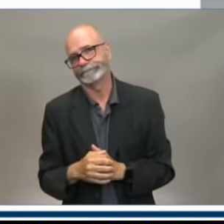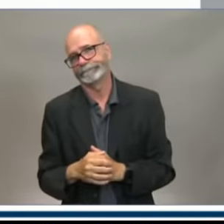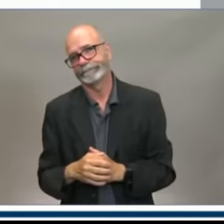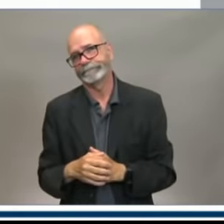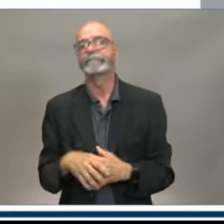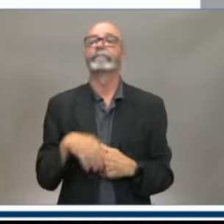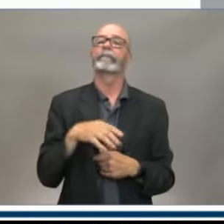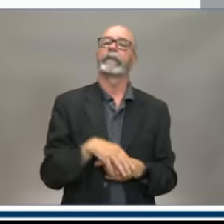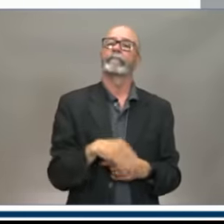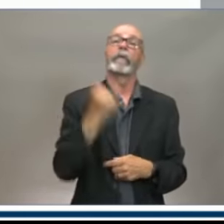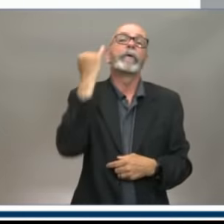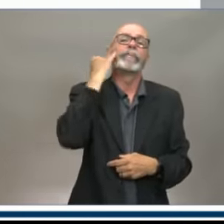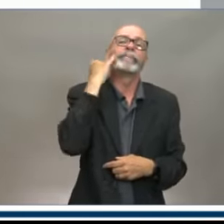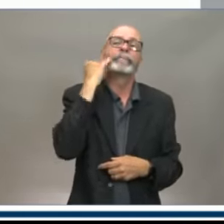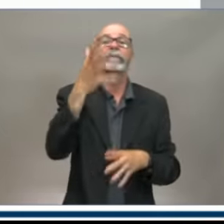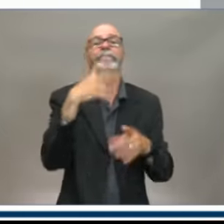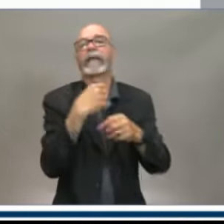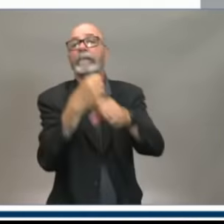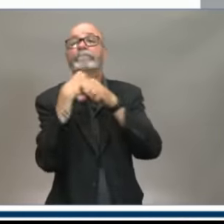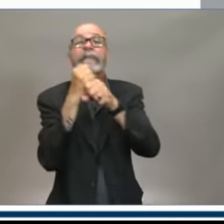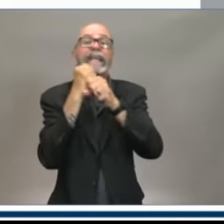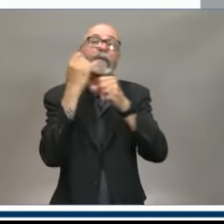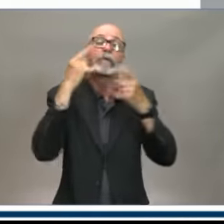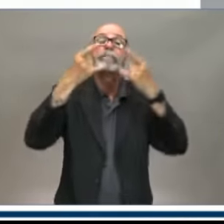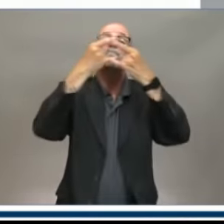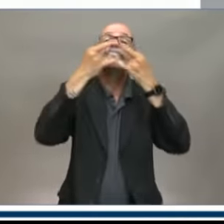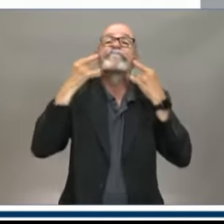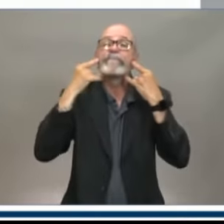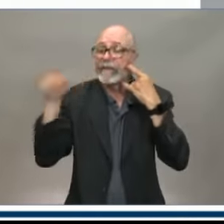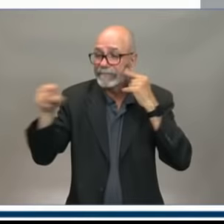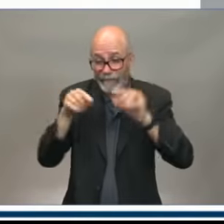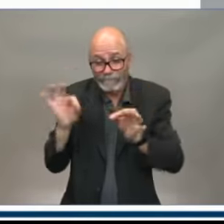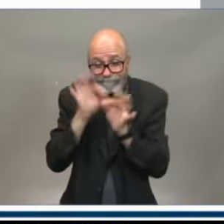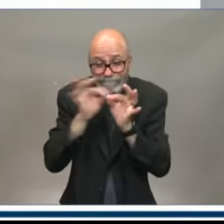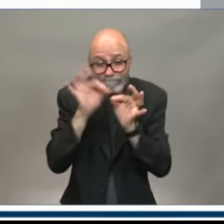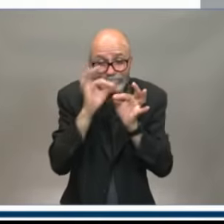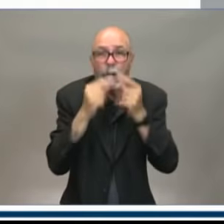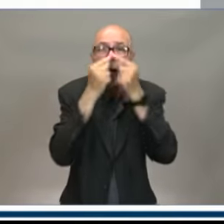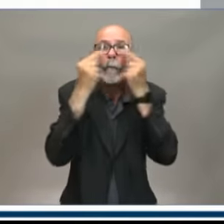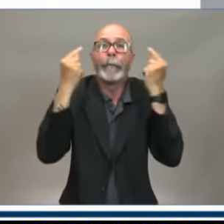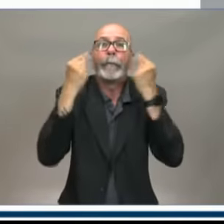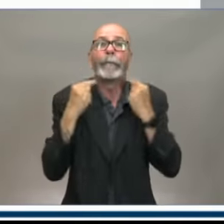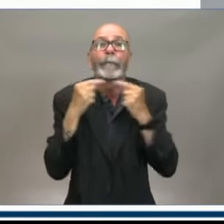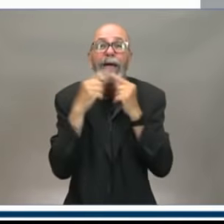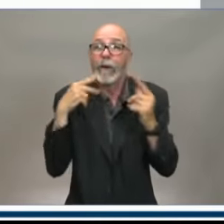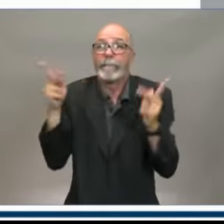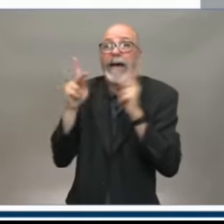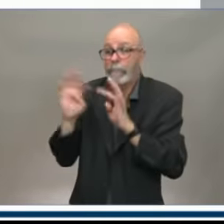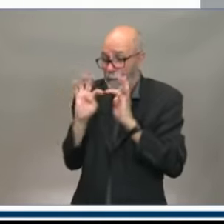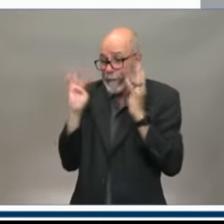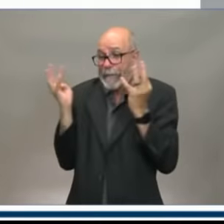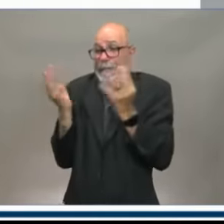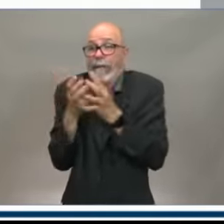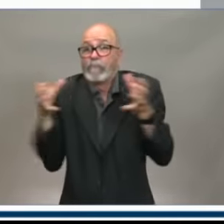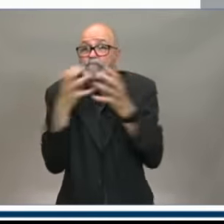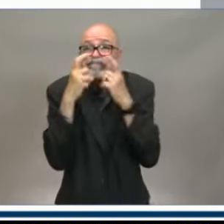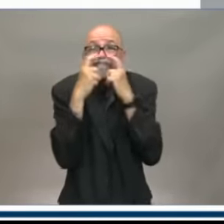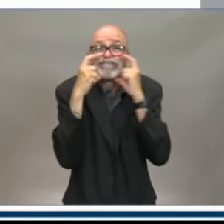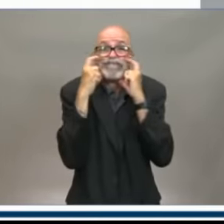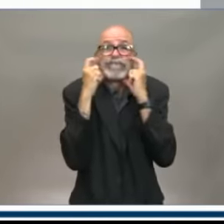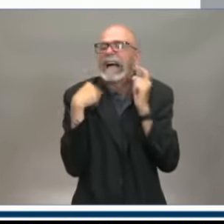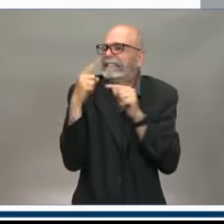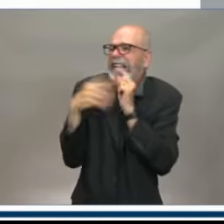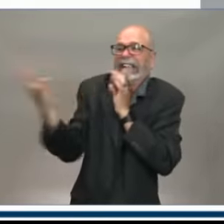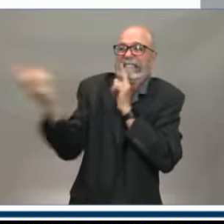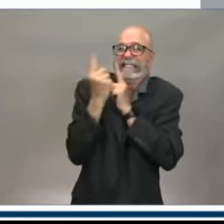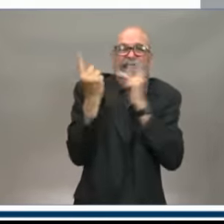certain situations, especially when there are people are getting together and they can't respect social distancing. That's certainly something at this point